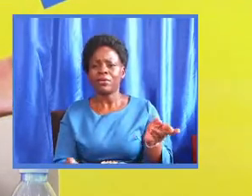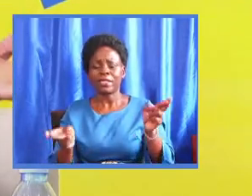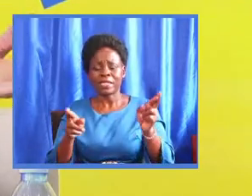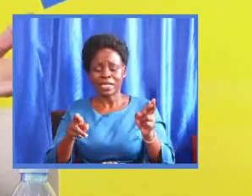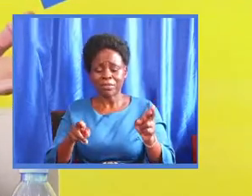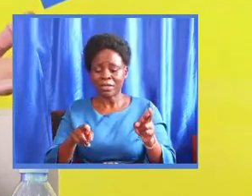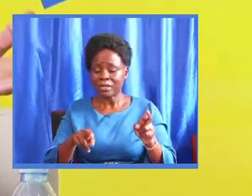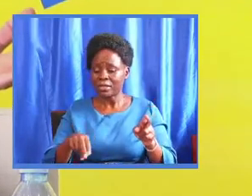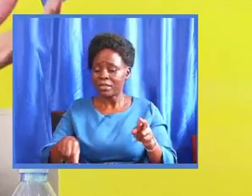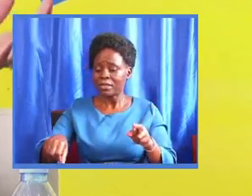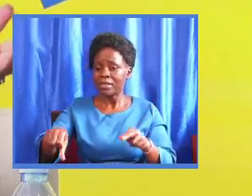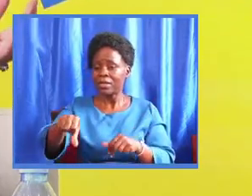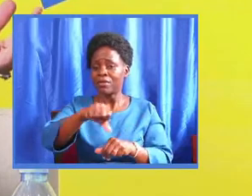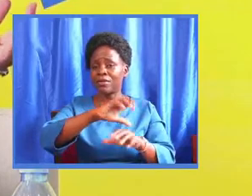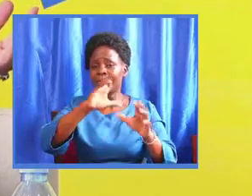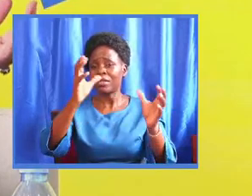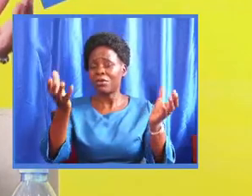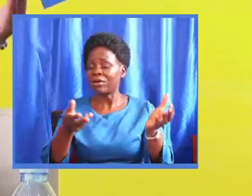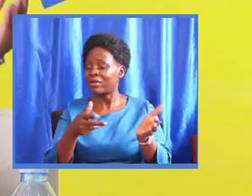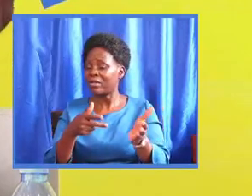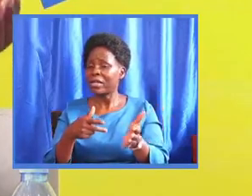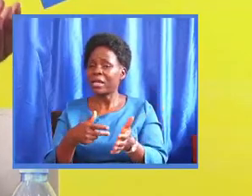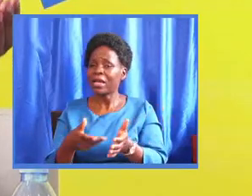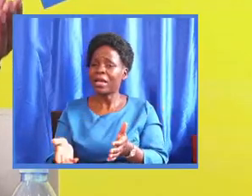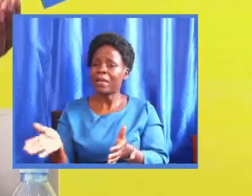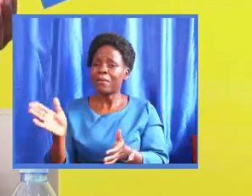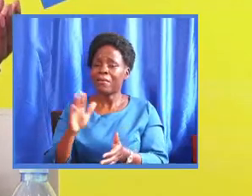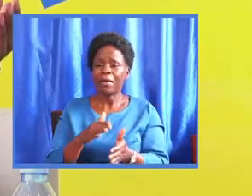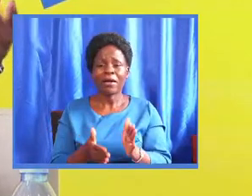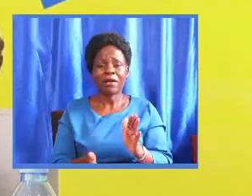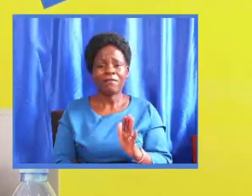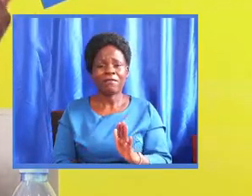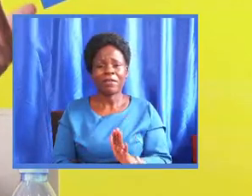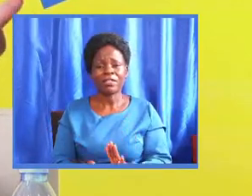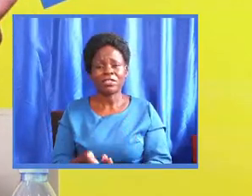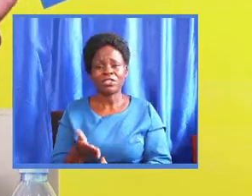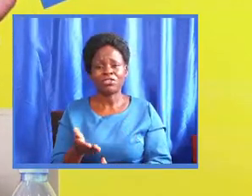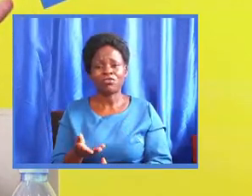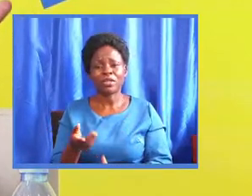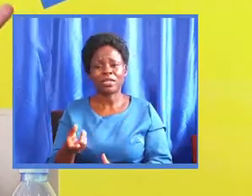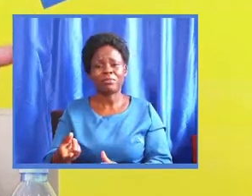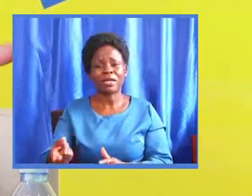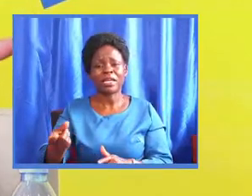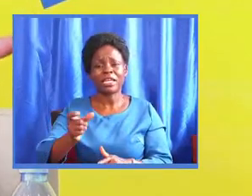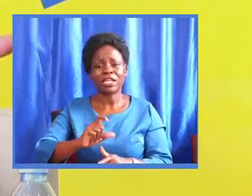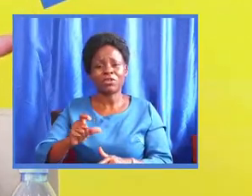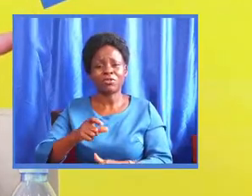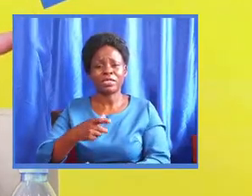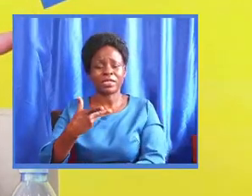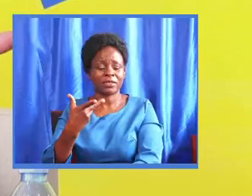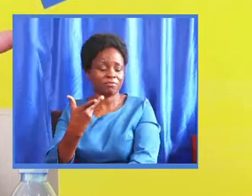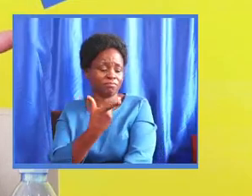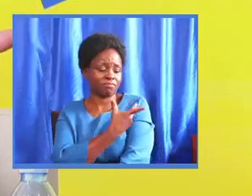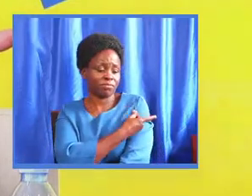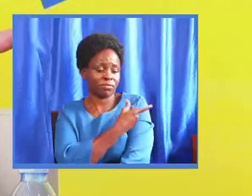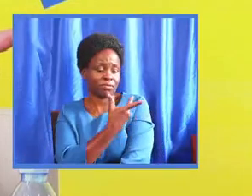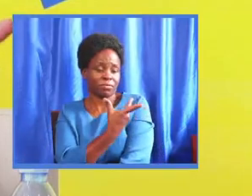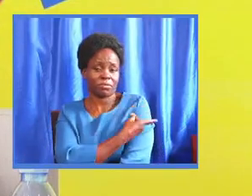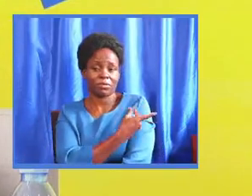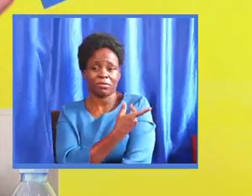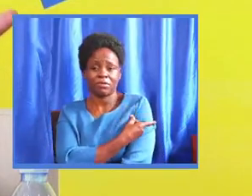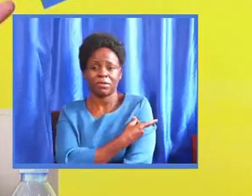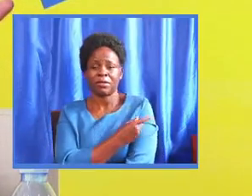the world, recovery has been fast-tracked by increasing the vaccination regime.